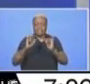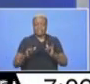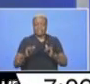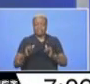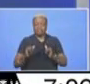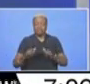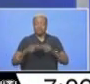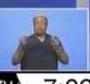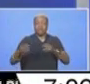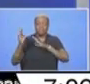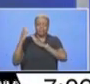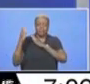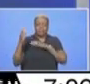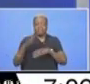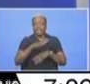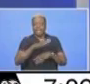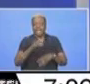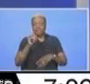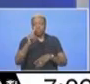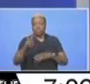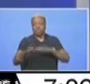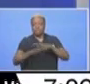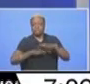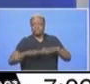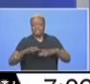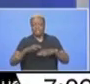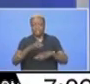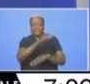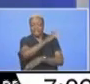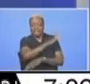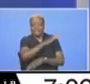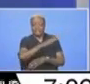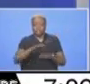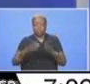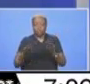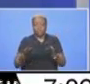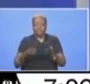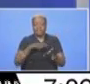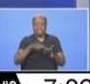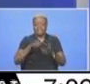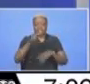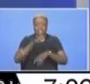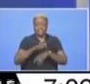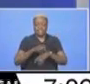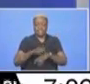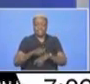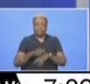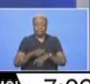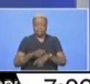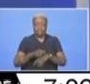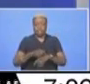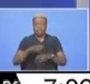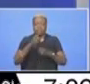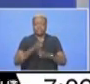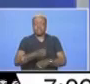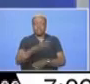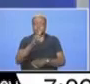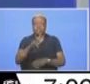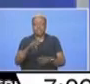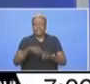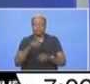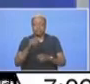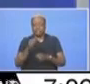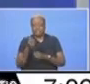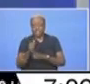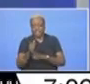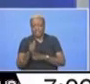Bahama and one field clinic operational at this time. While Abaco has one operational hospital with 3 of its 10 clinics, that